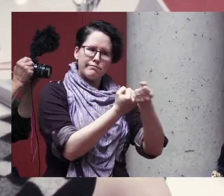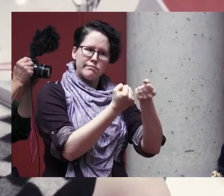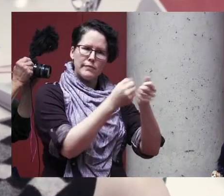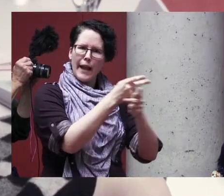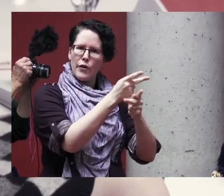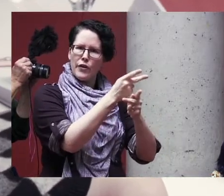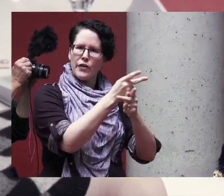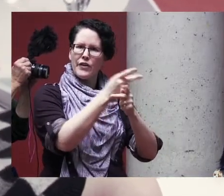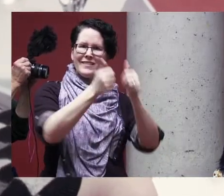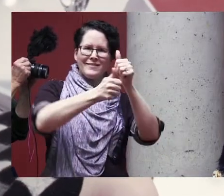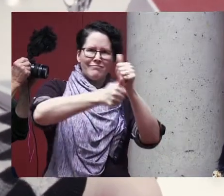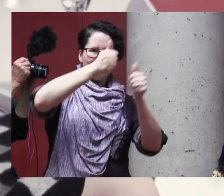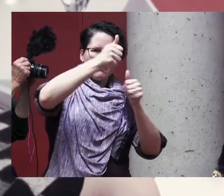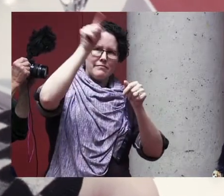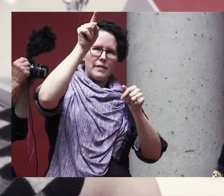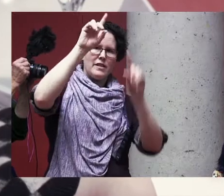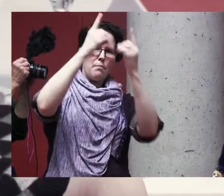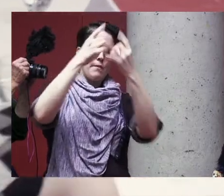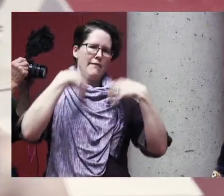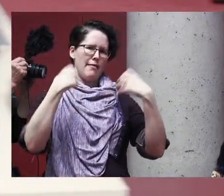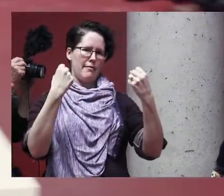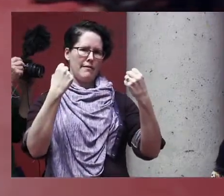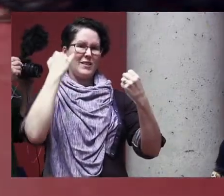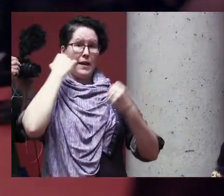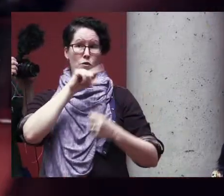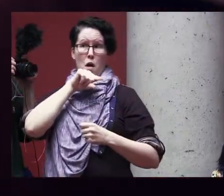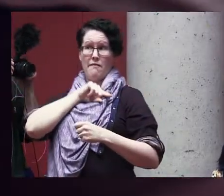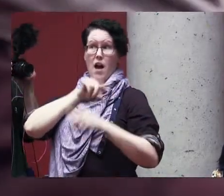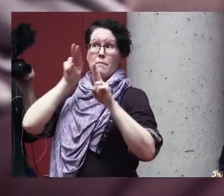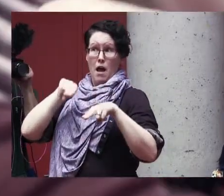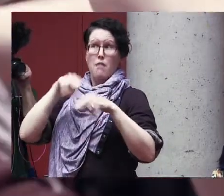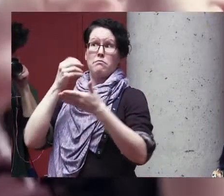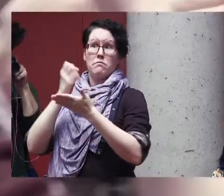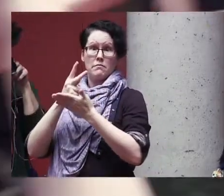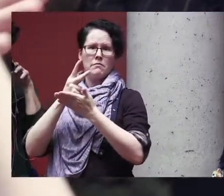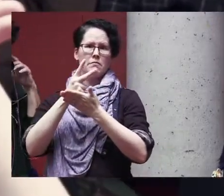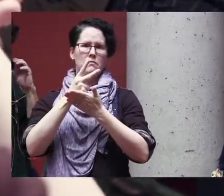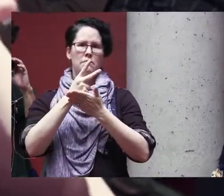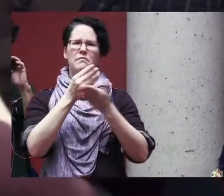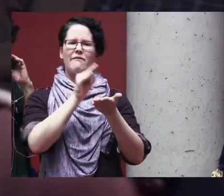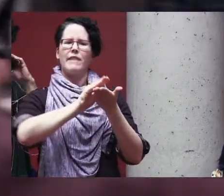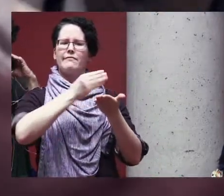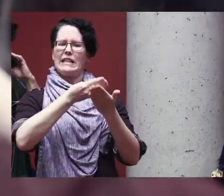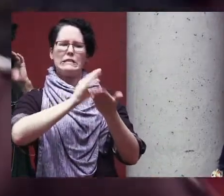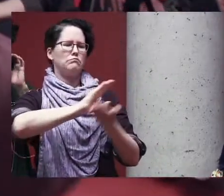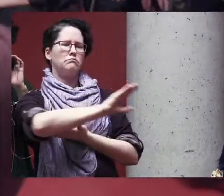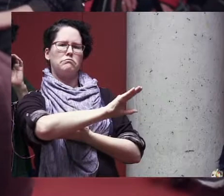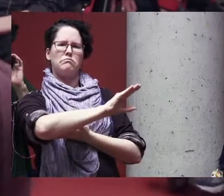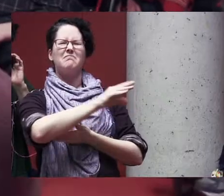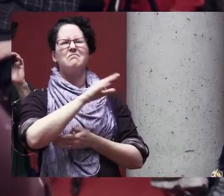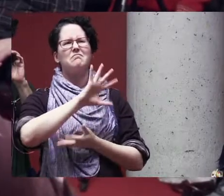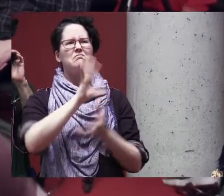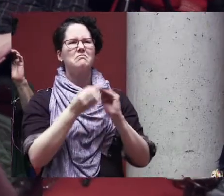of Health. If you qualify for that program, the department provides funding that covers 6 or 7 hours